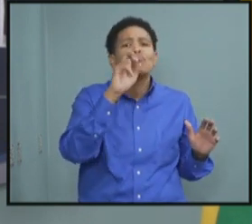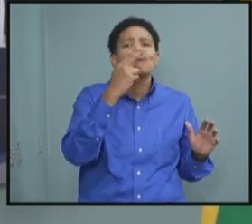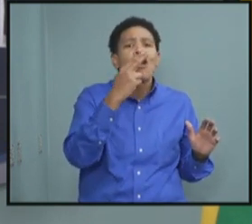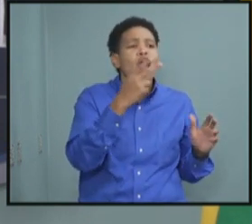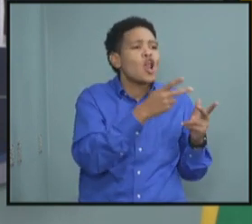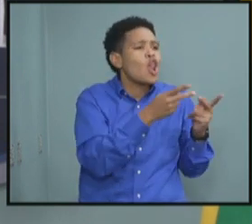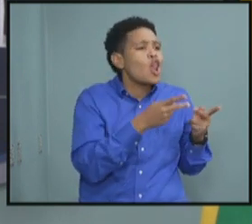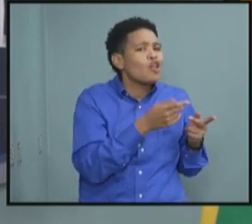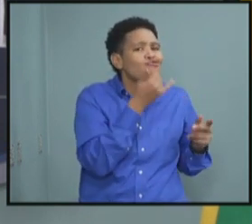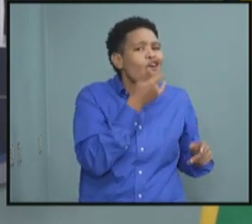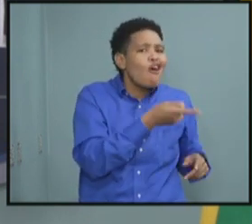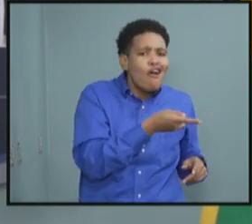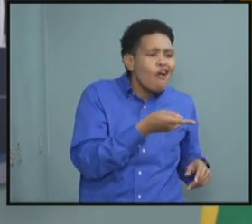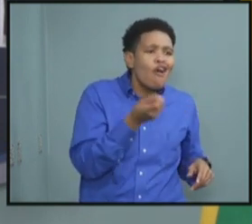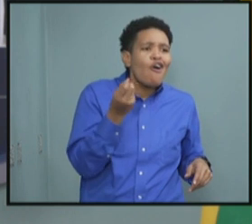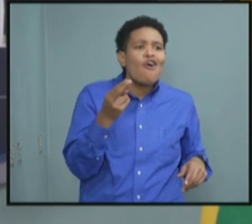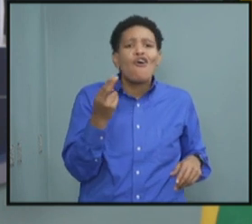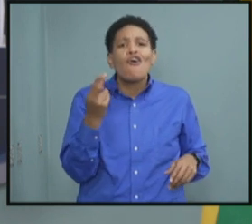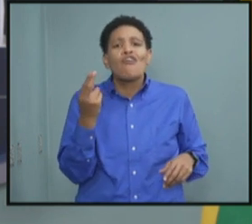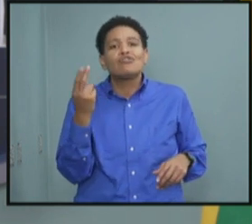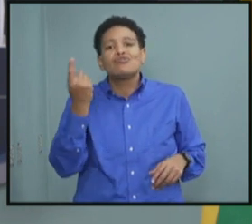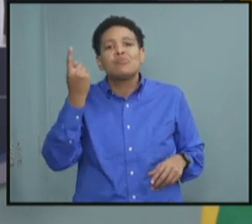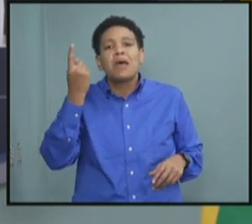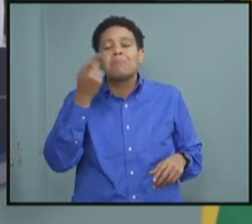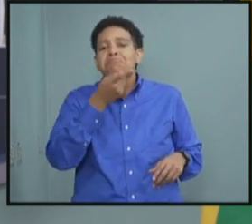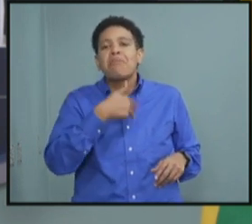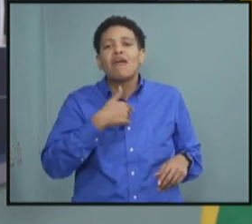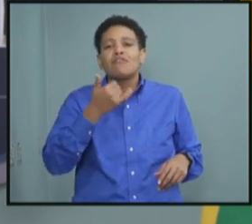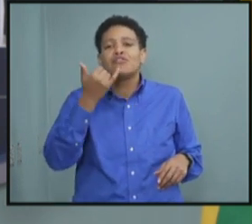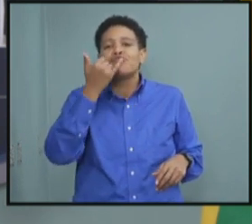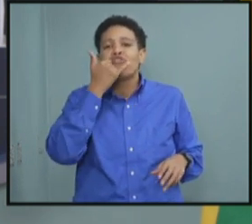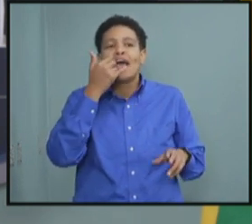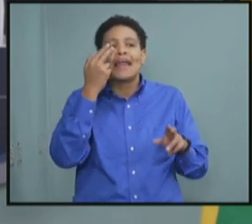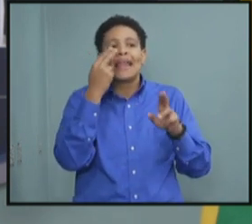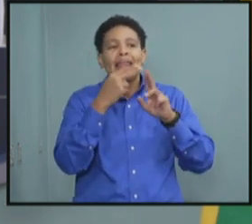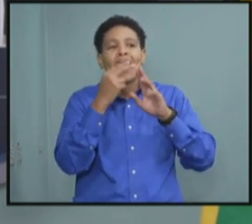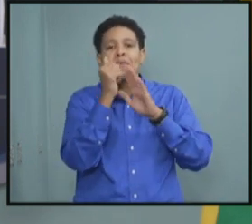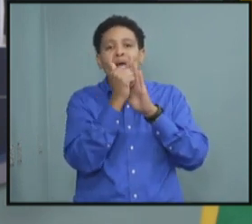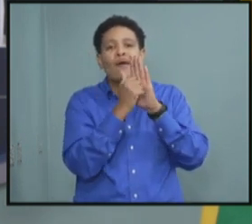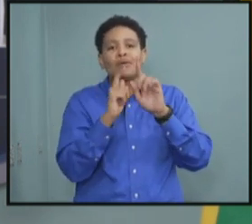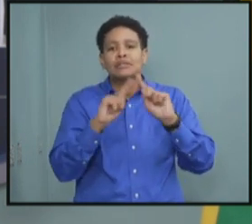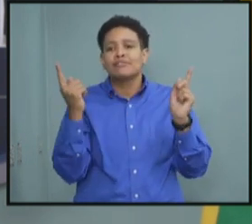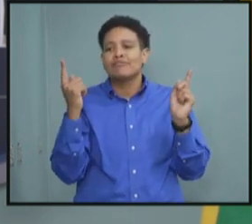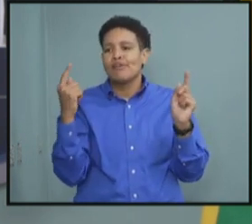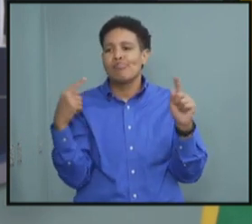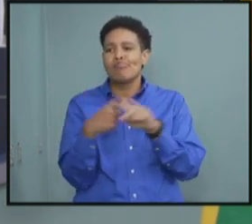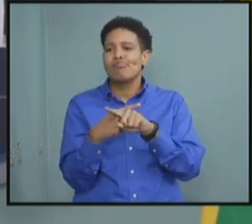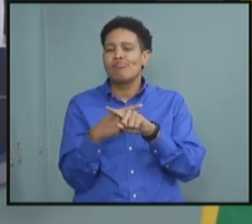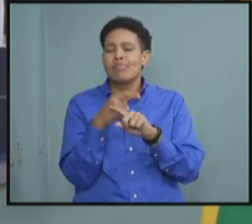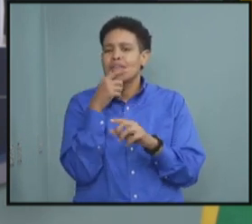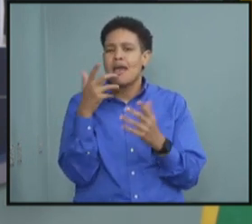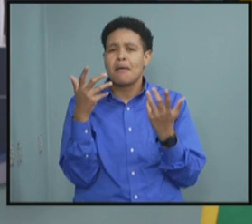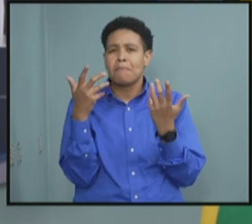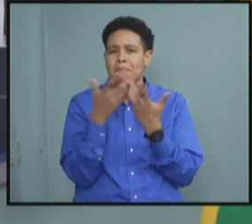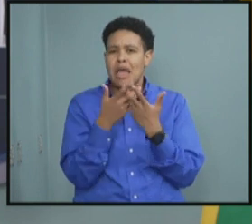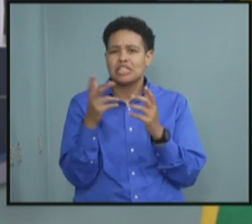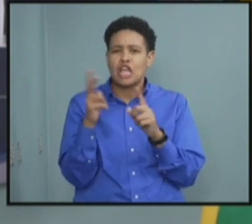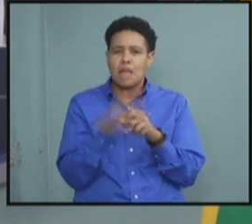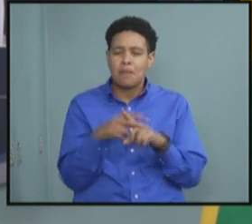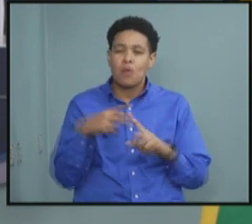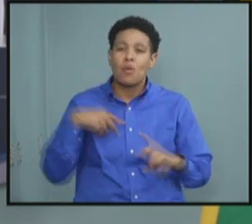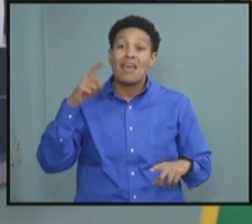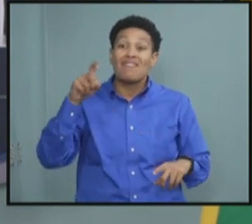or in some cases they had the name on their account being different from the name of the application, and we've invited all of